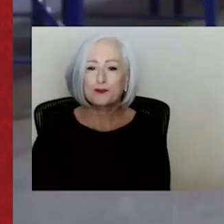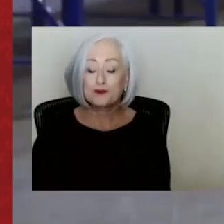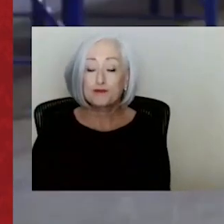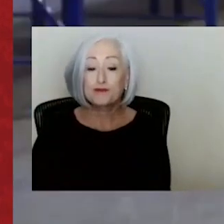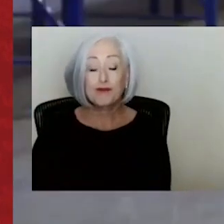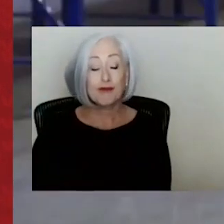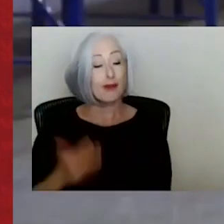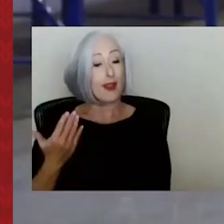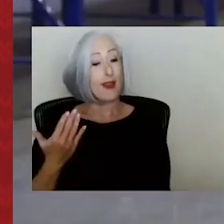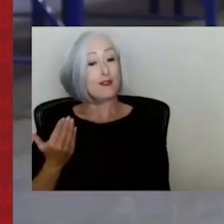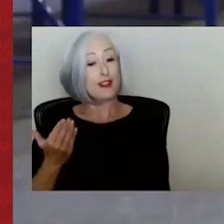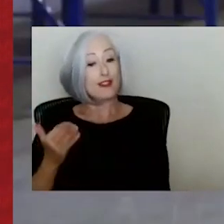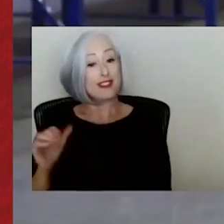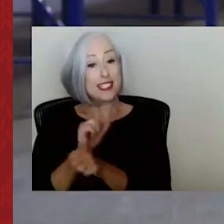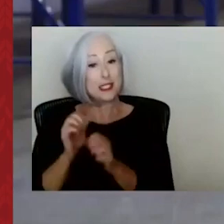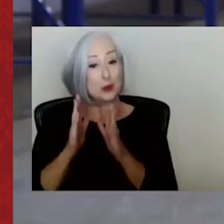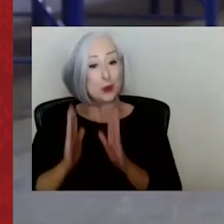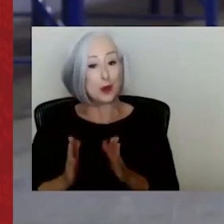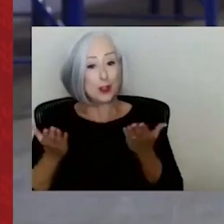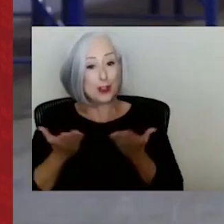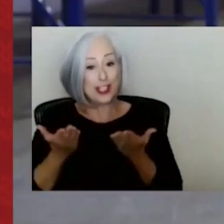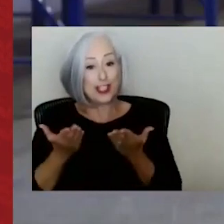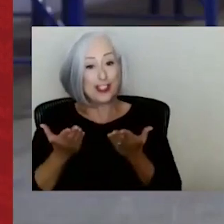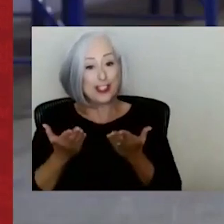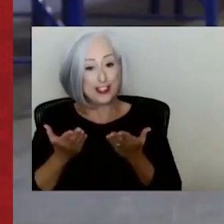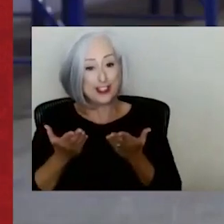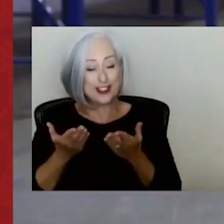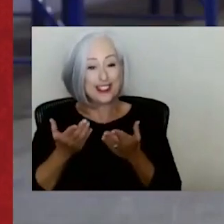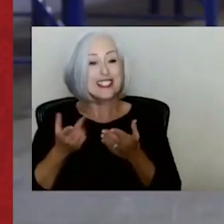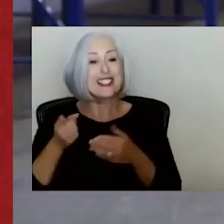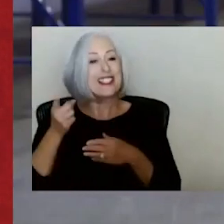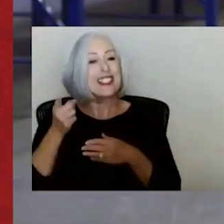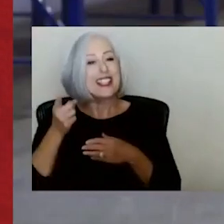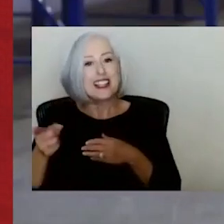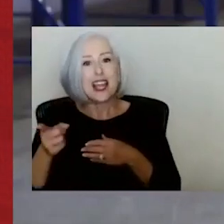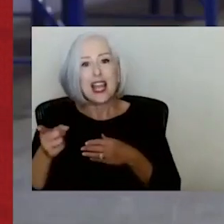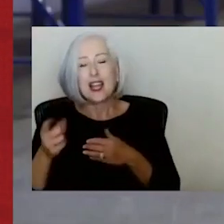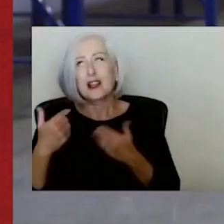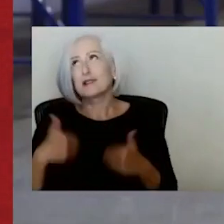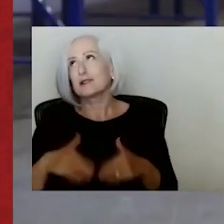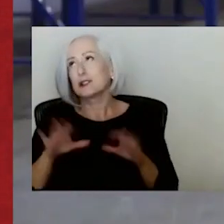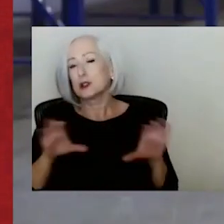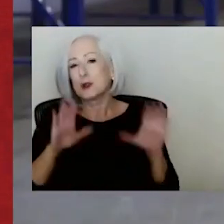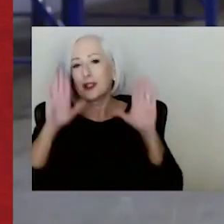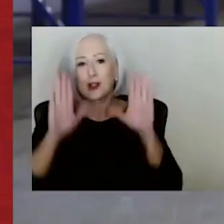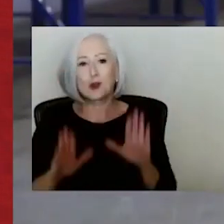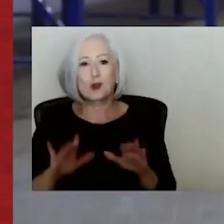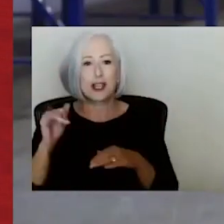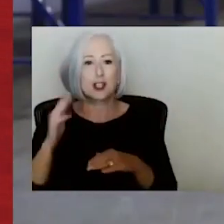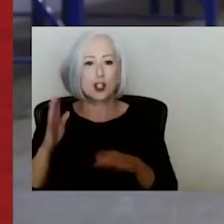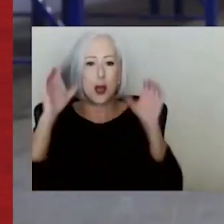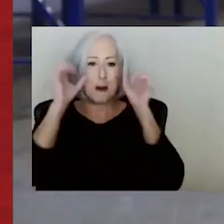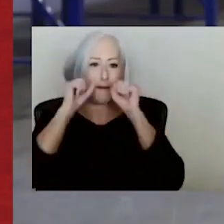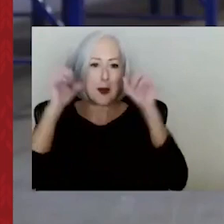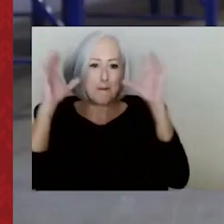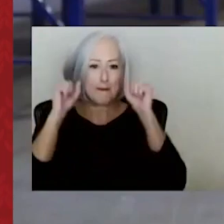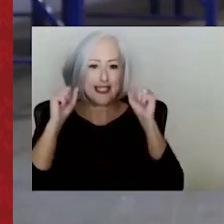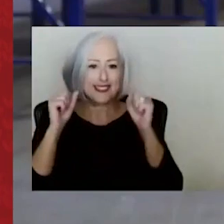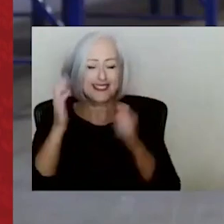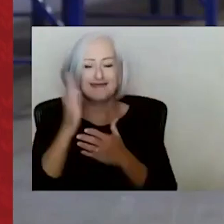15 employees here, and they are just doing such a great job. Yeah, they're amazing. They're some of my favorite